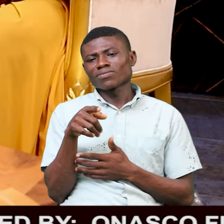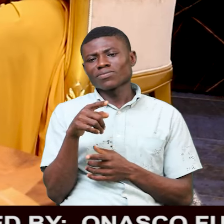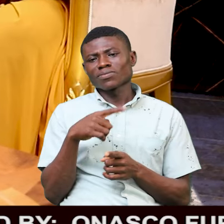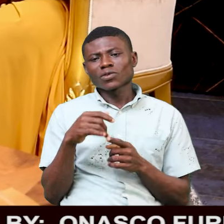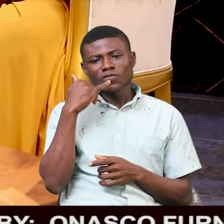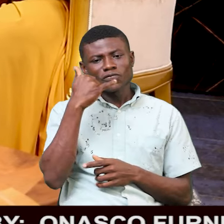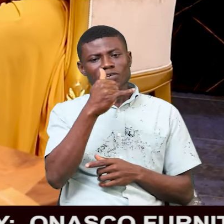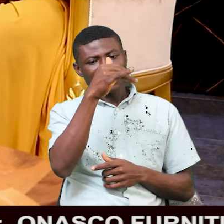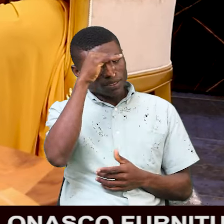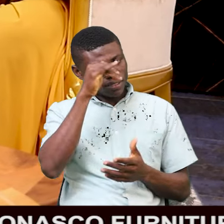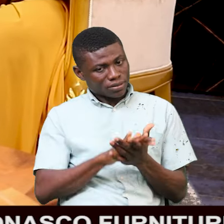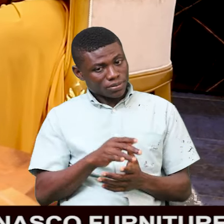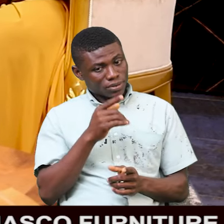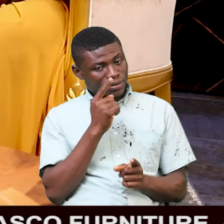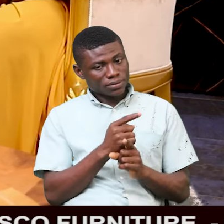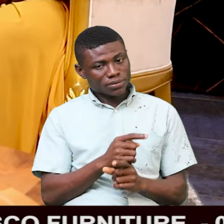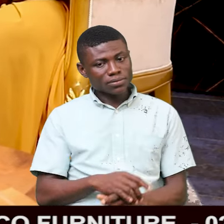When I'll fray, Papa.